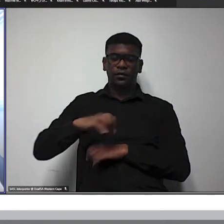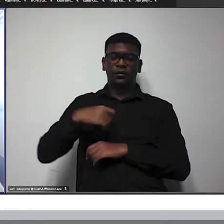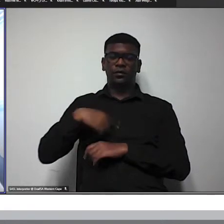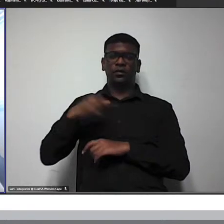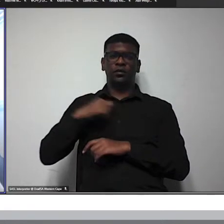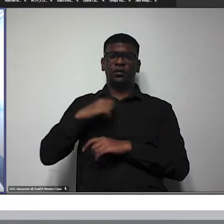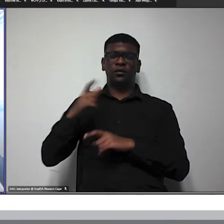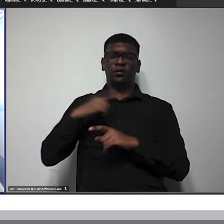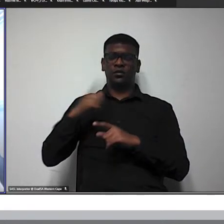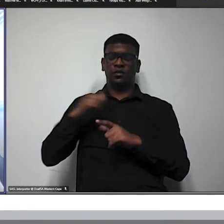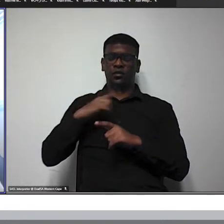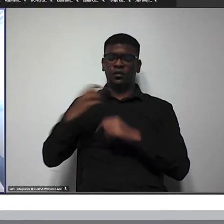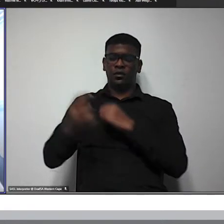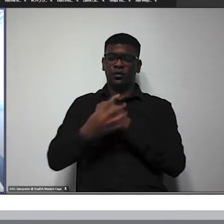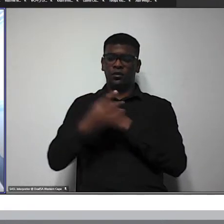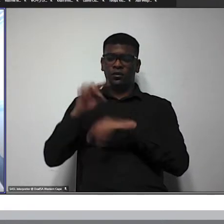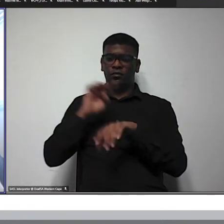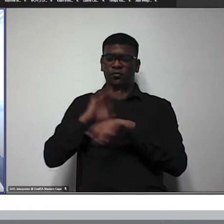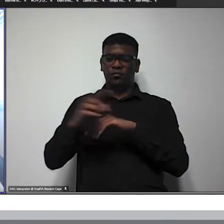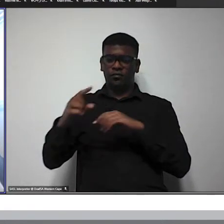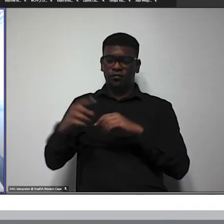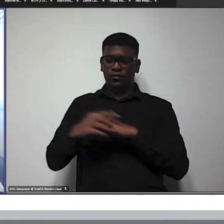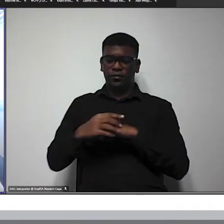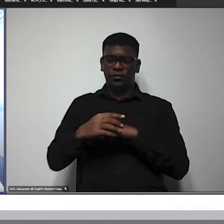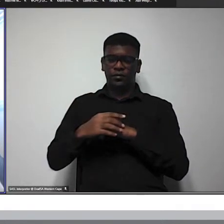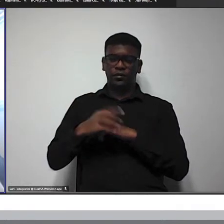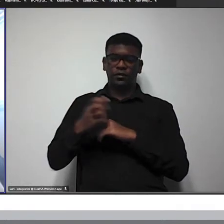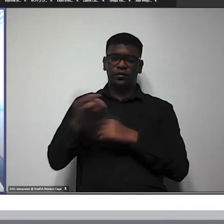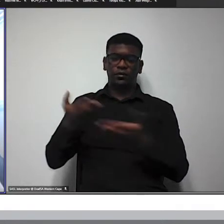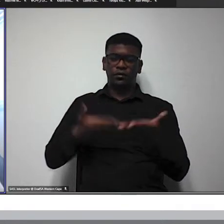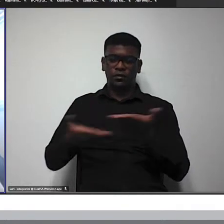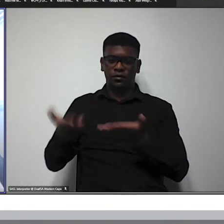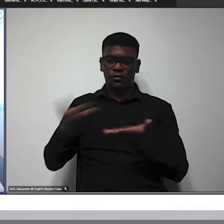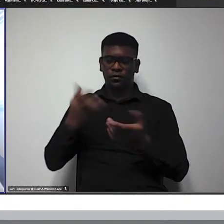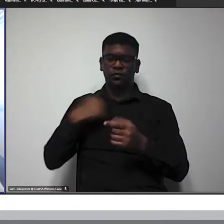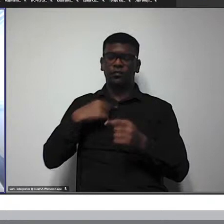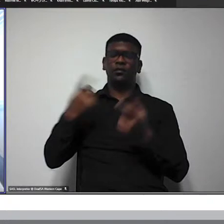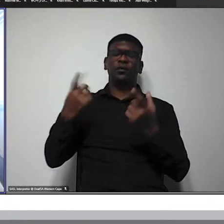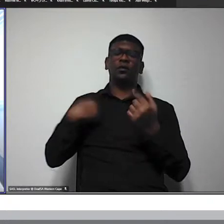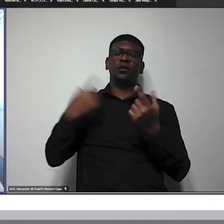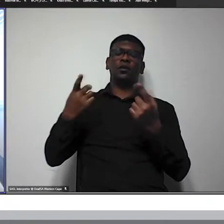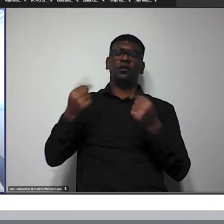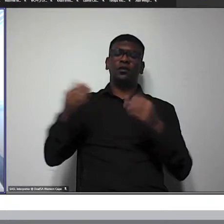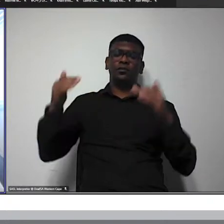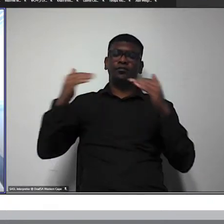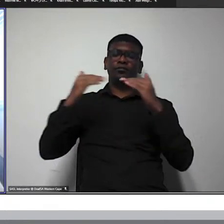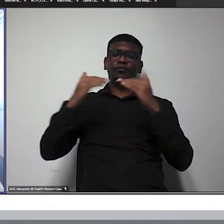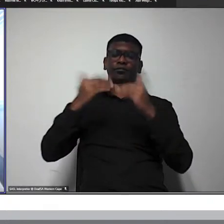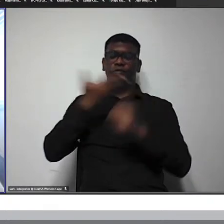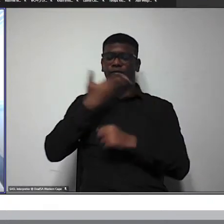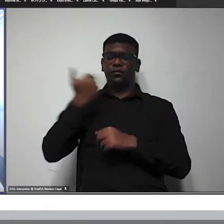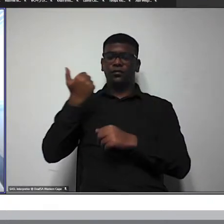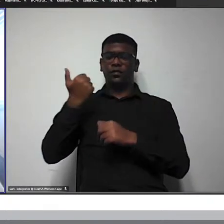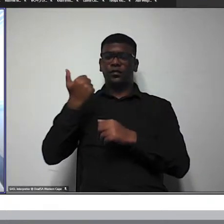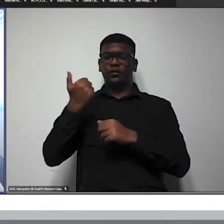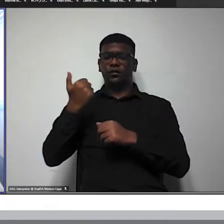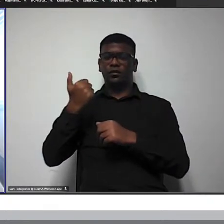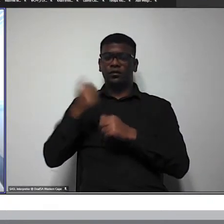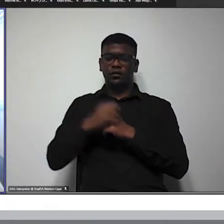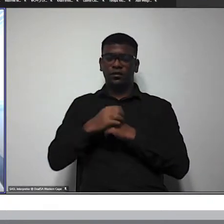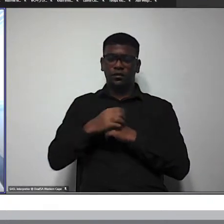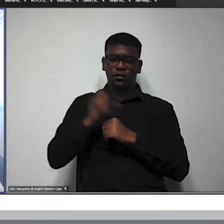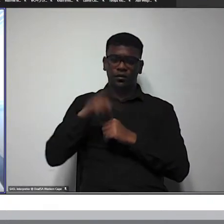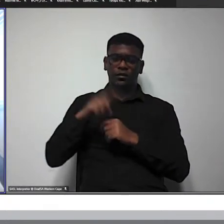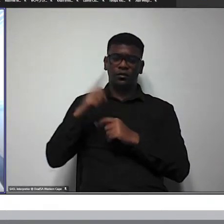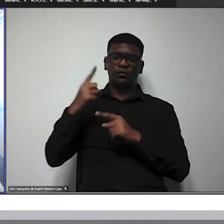let's do what we can do, you know, to our level best actually to play the lobbying and actually the